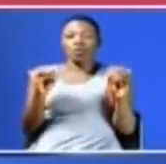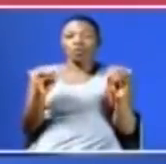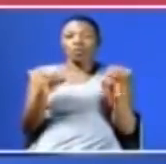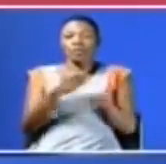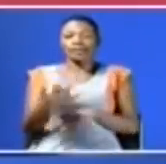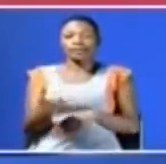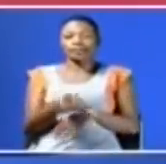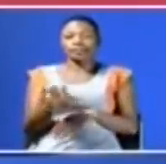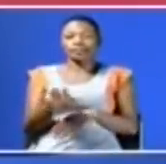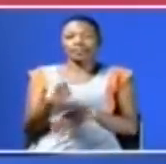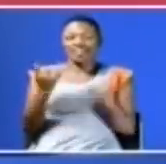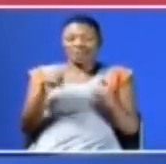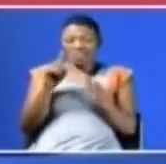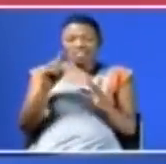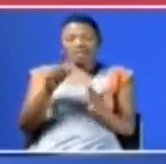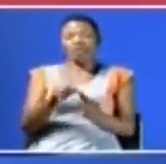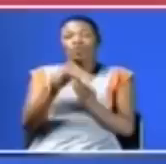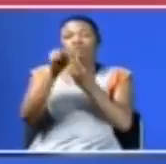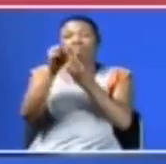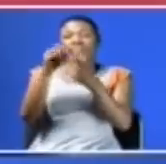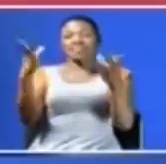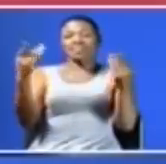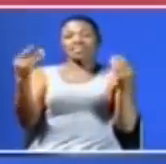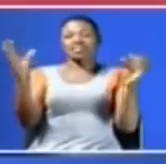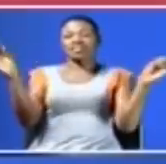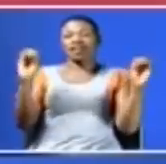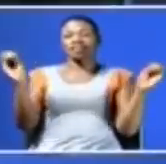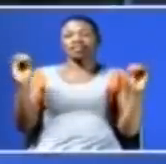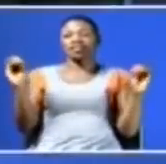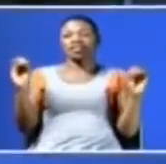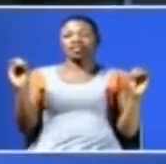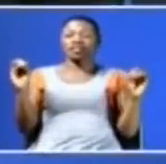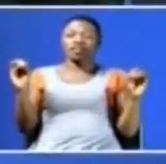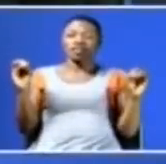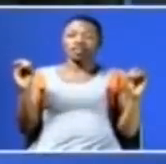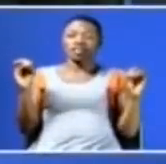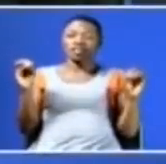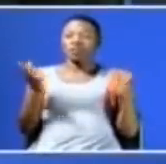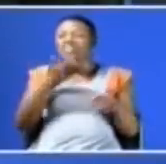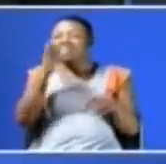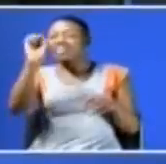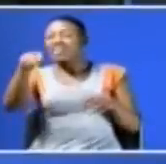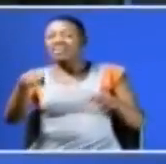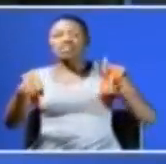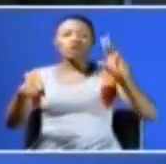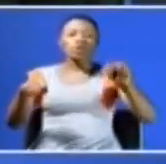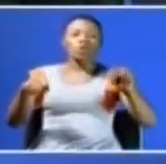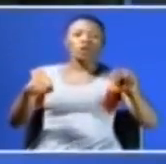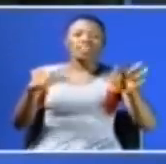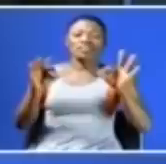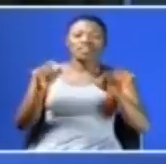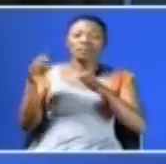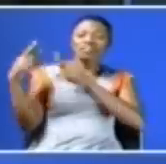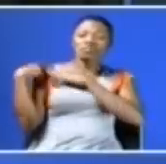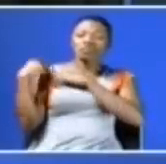Position. So it's a peculiar situation. It's not easy to be able to answer yes or no, whether he should be accountable or he